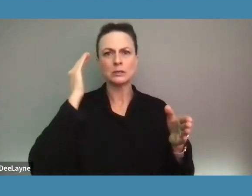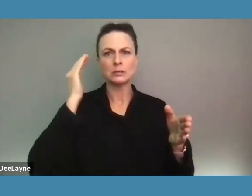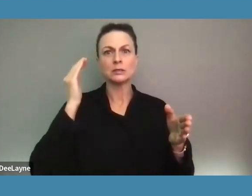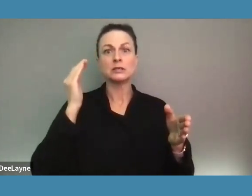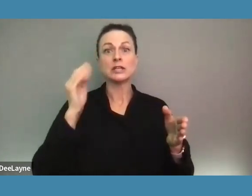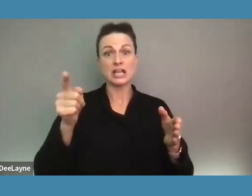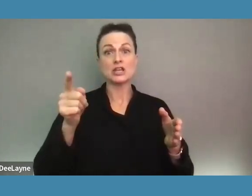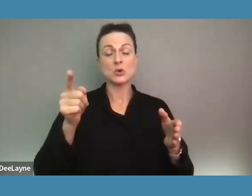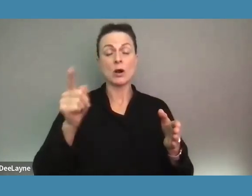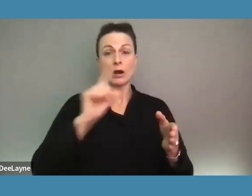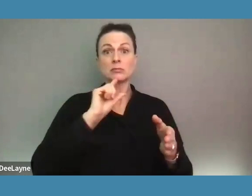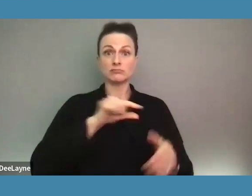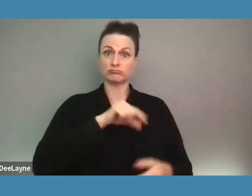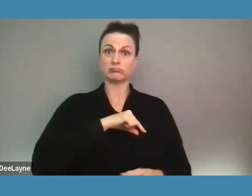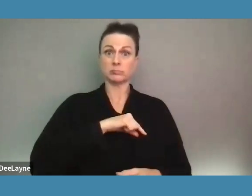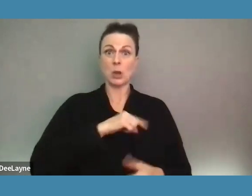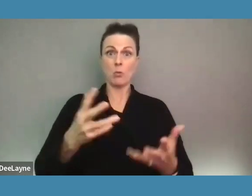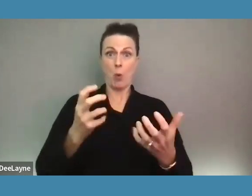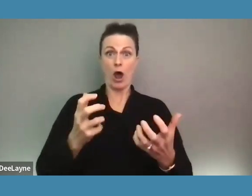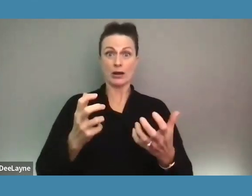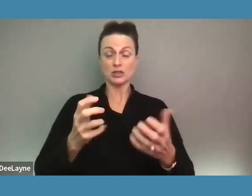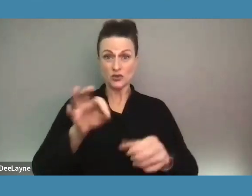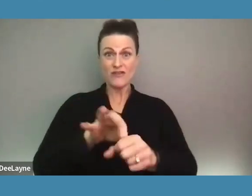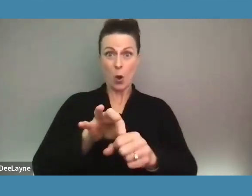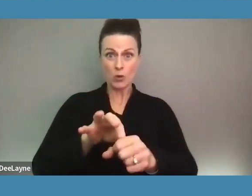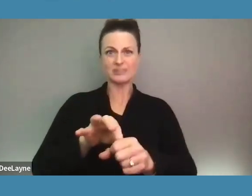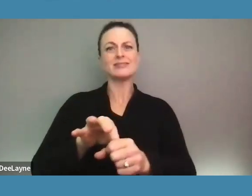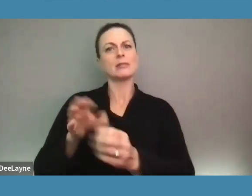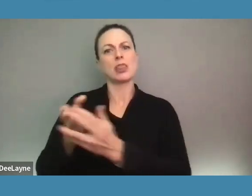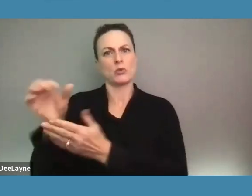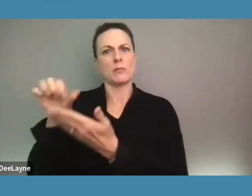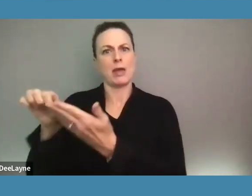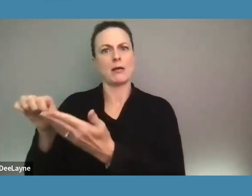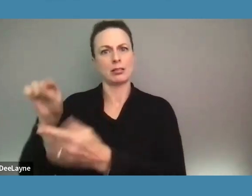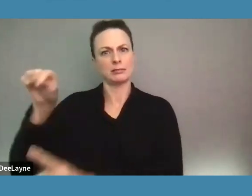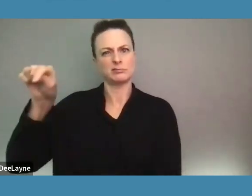are wanting to vote would be voting by mail.